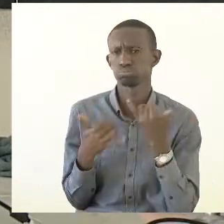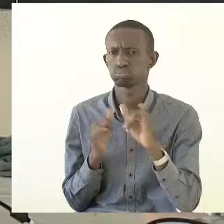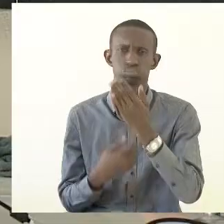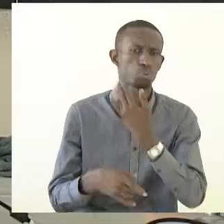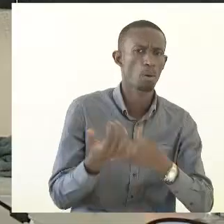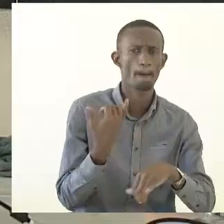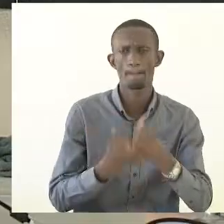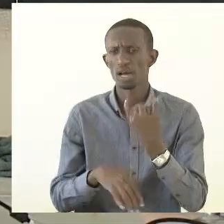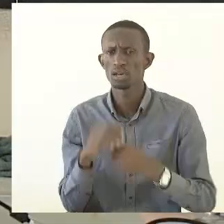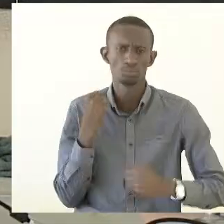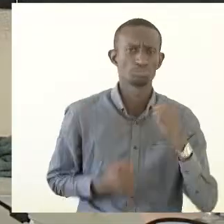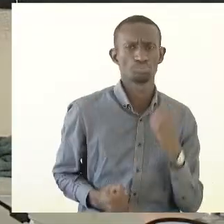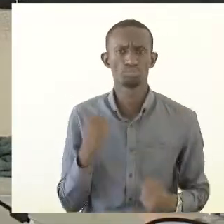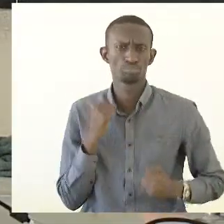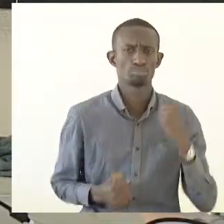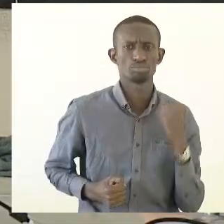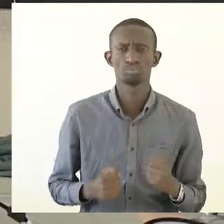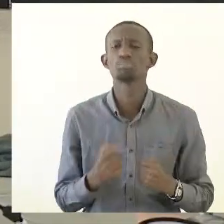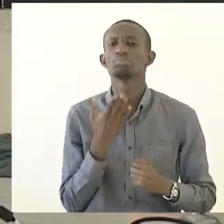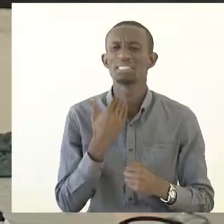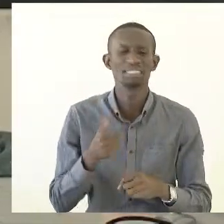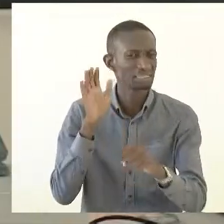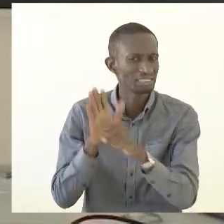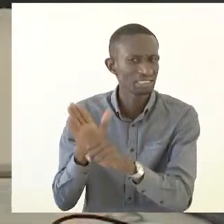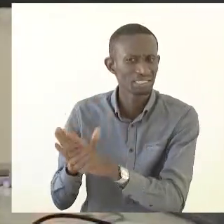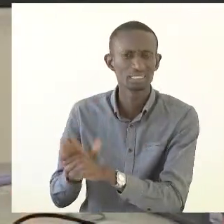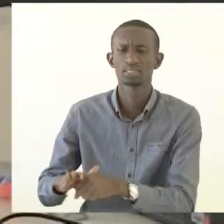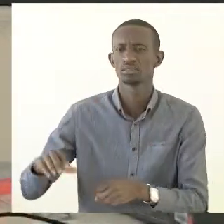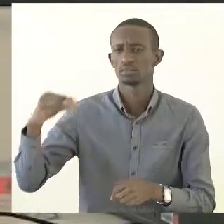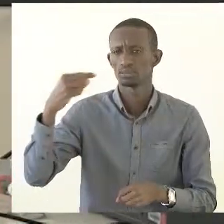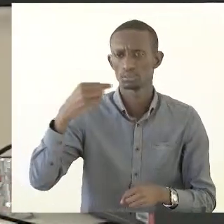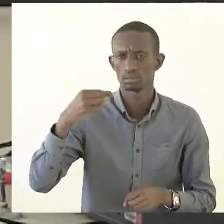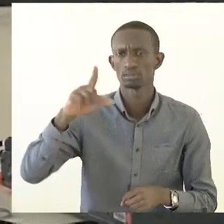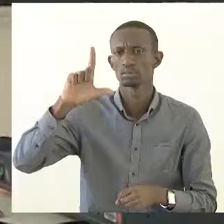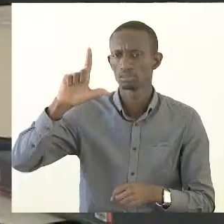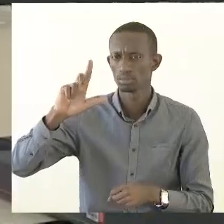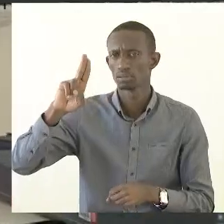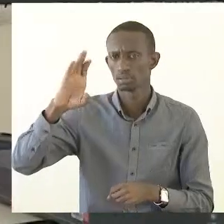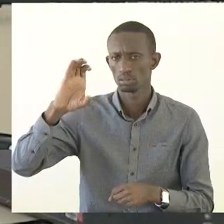need more glucose. So what do we use to test the glucose? We use the Bendix solution.